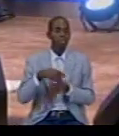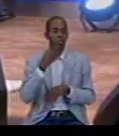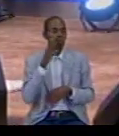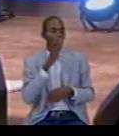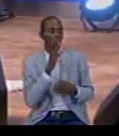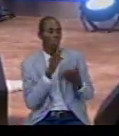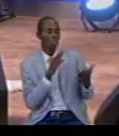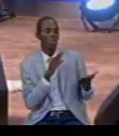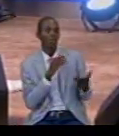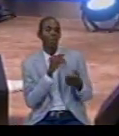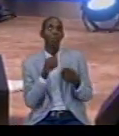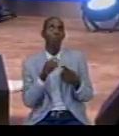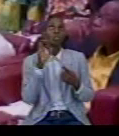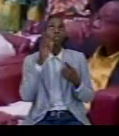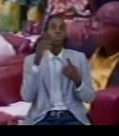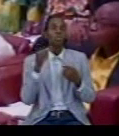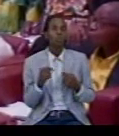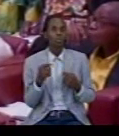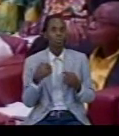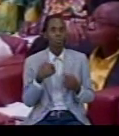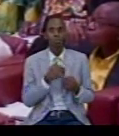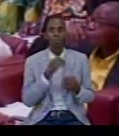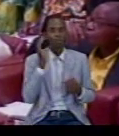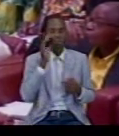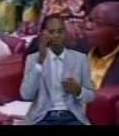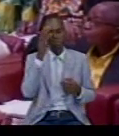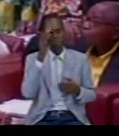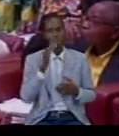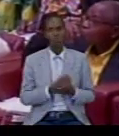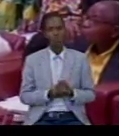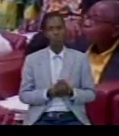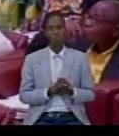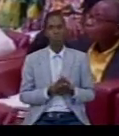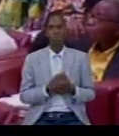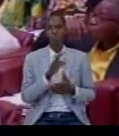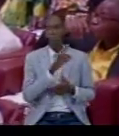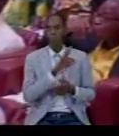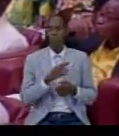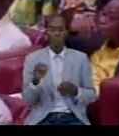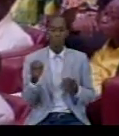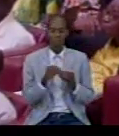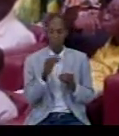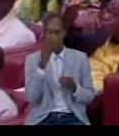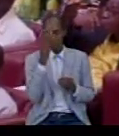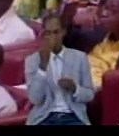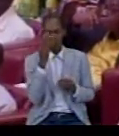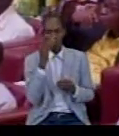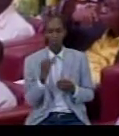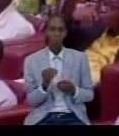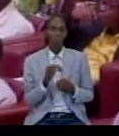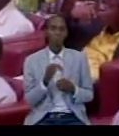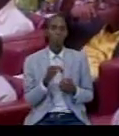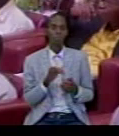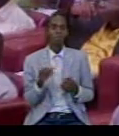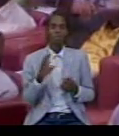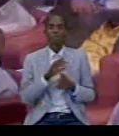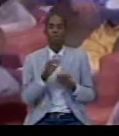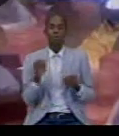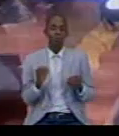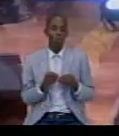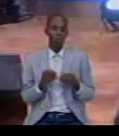it comes, well, we know. No sleepless night, no